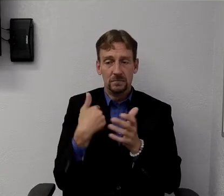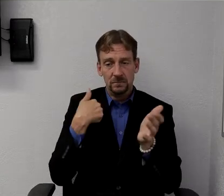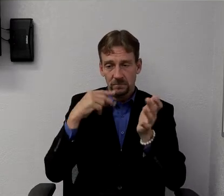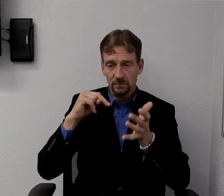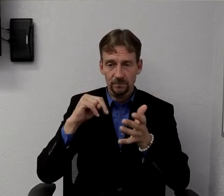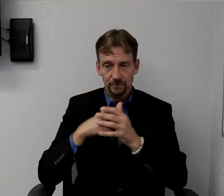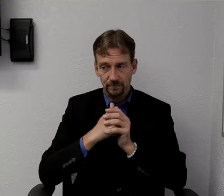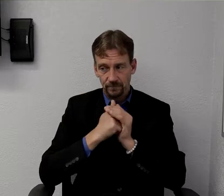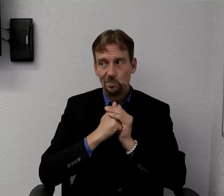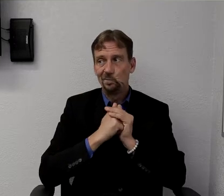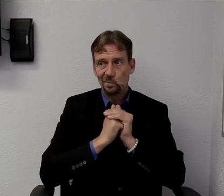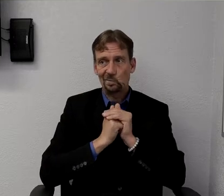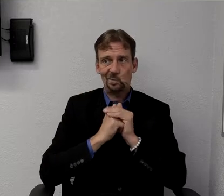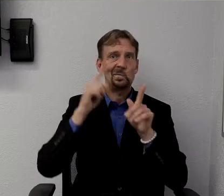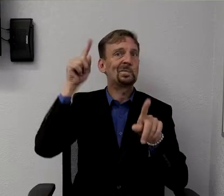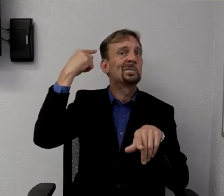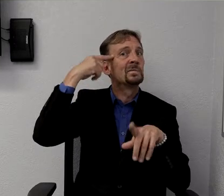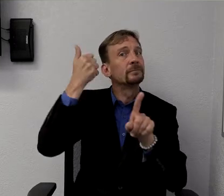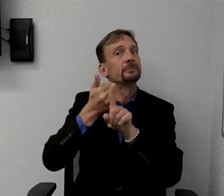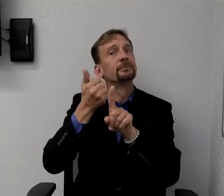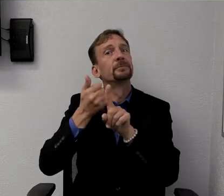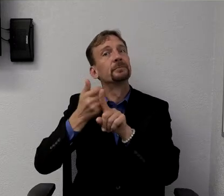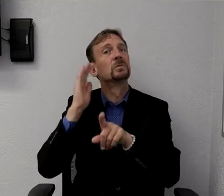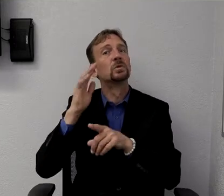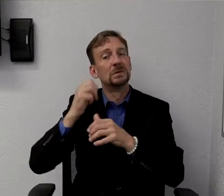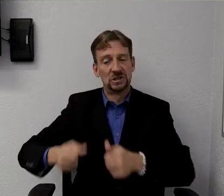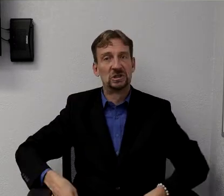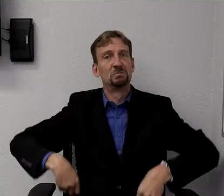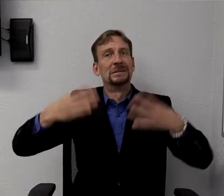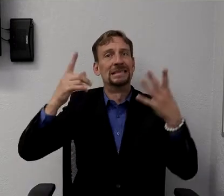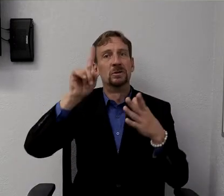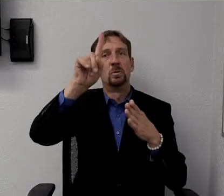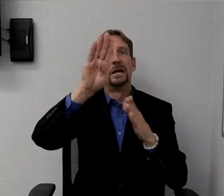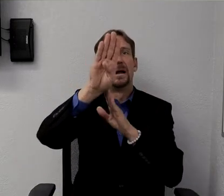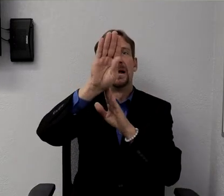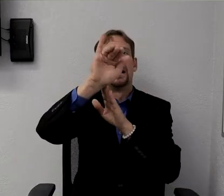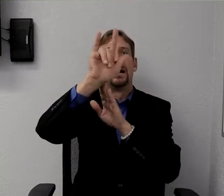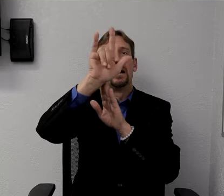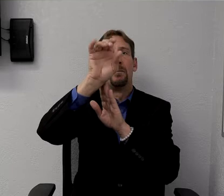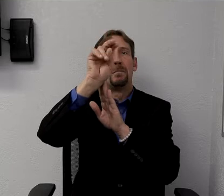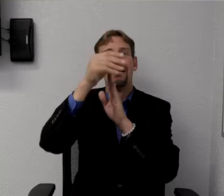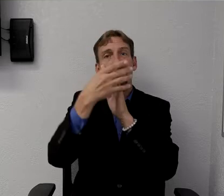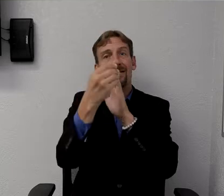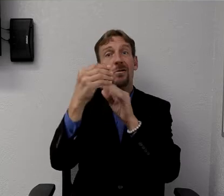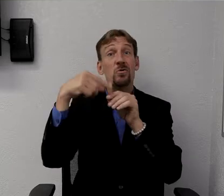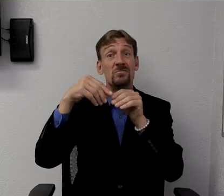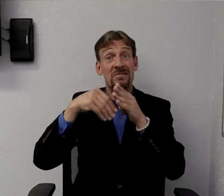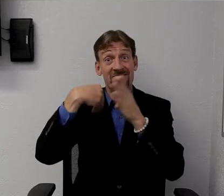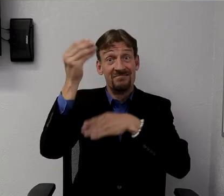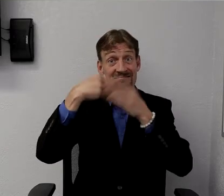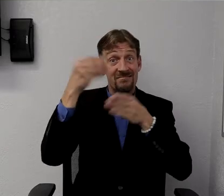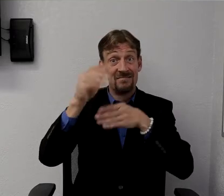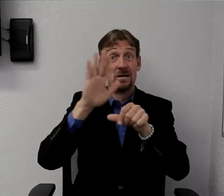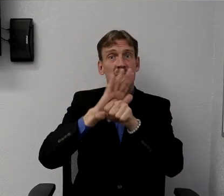the governor is prepared to spend up to $1 billion to acquire the necessary amount of PPE to support all of